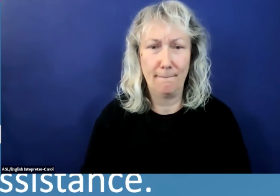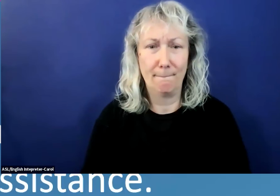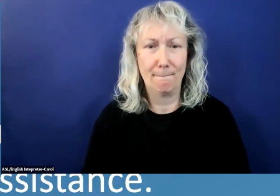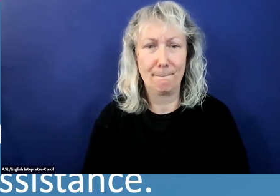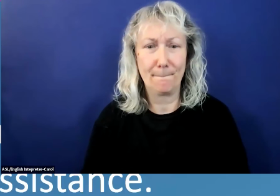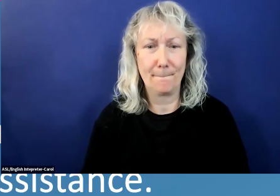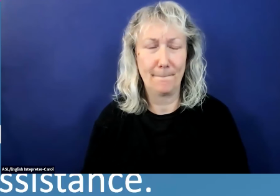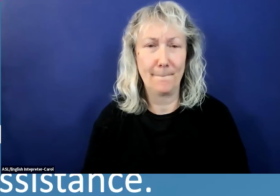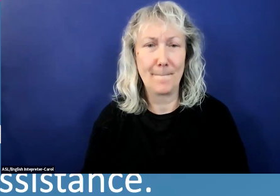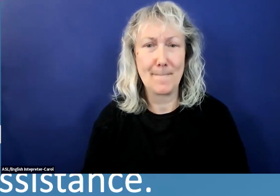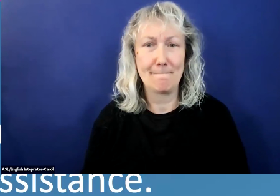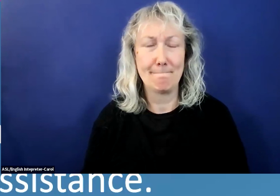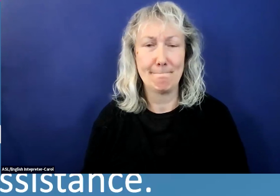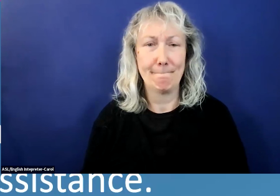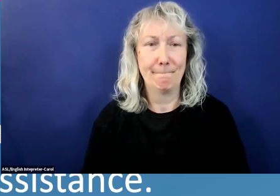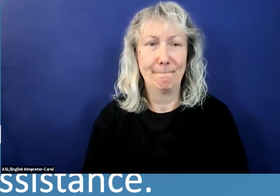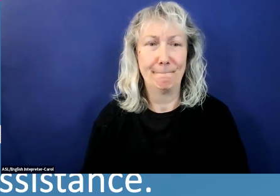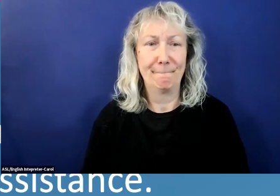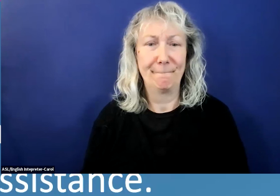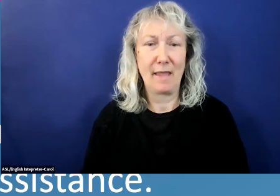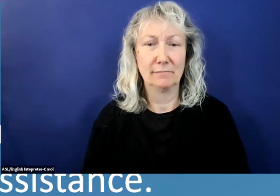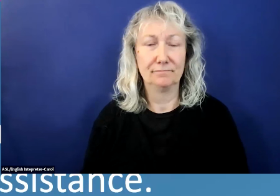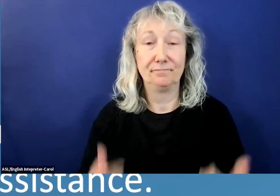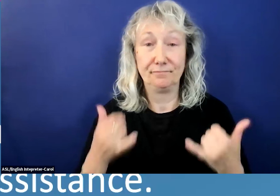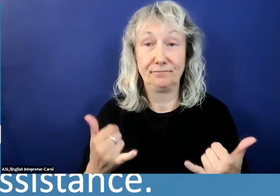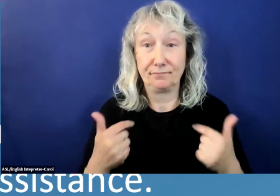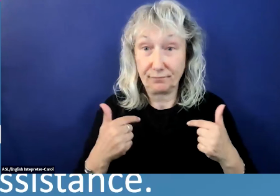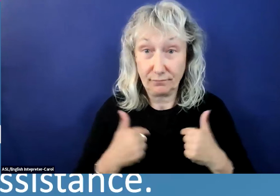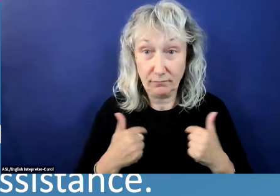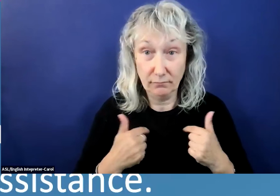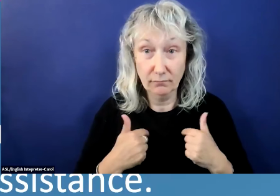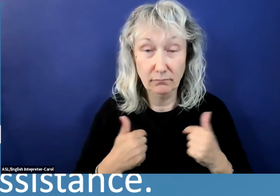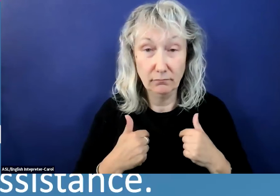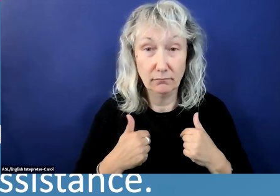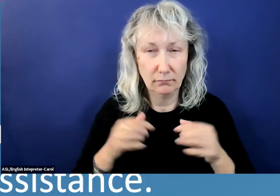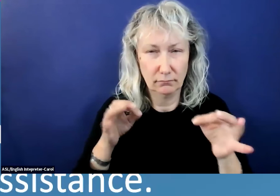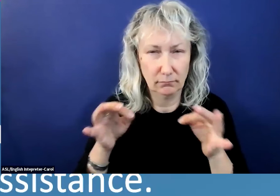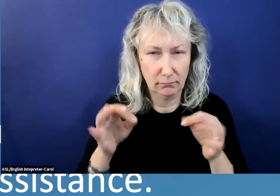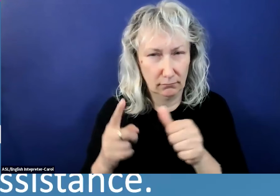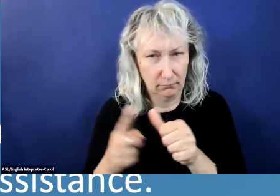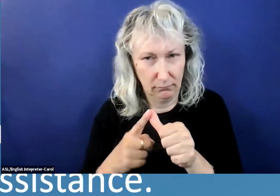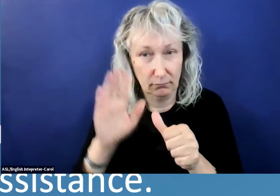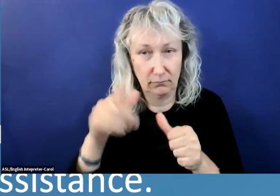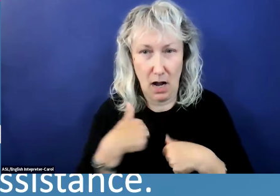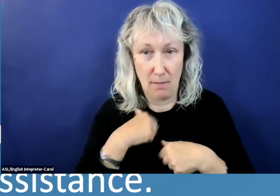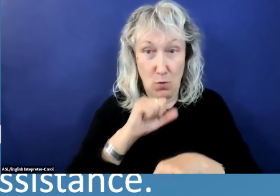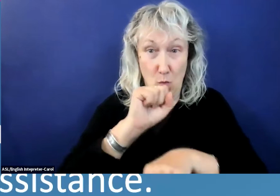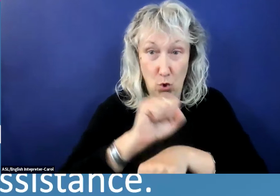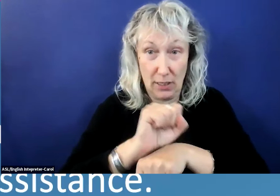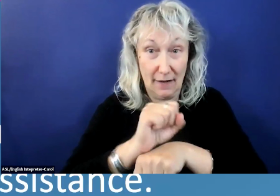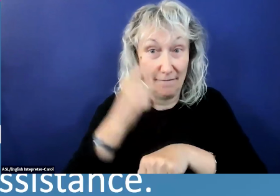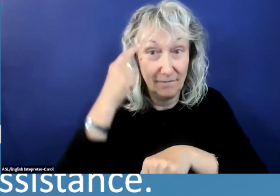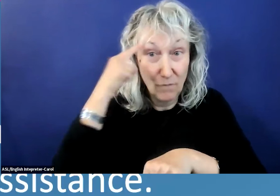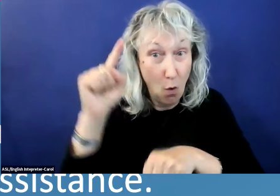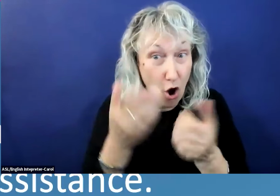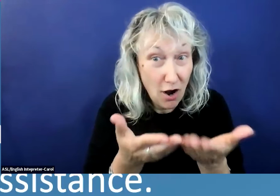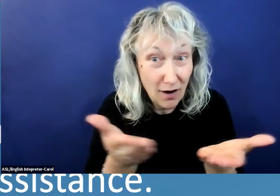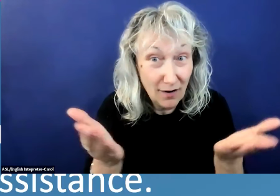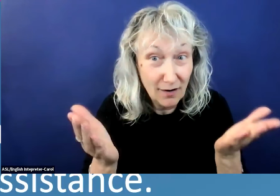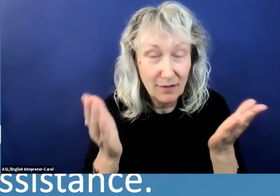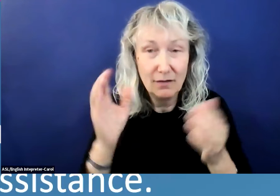I want to share a little bit about who I work for before getting into my topic today. I work again for the